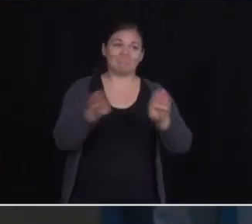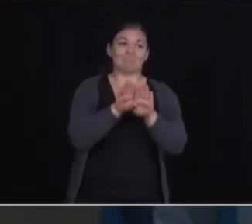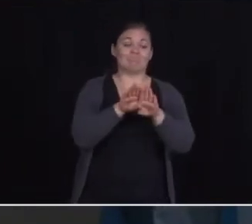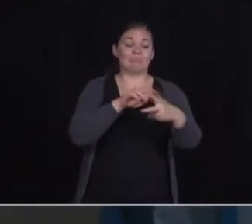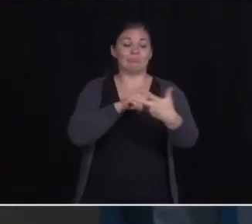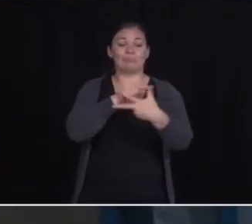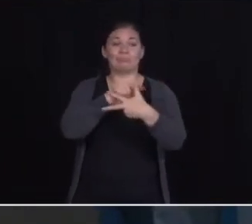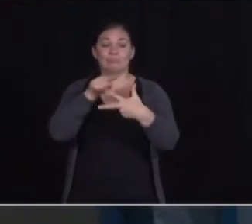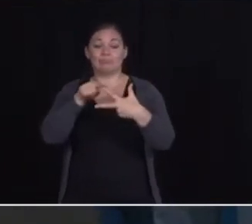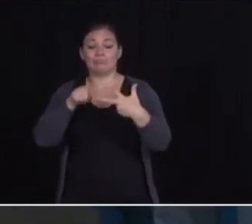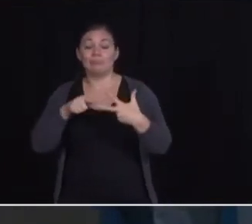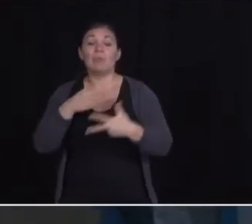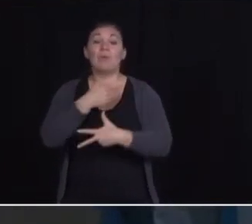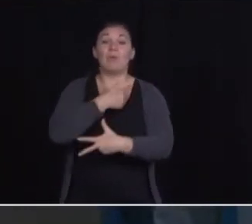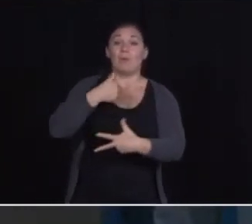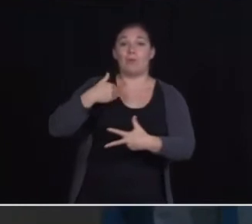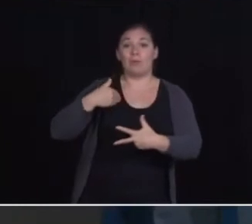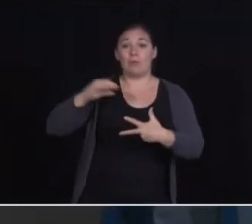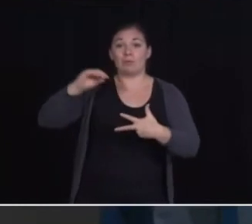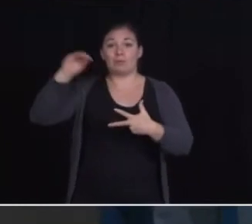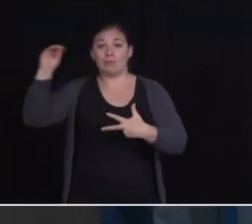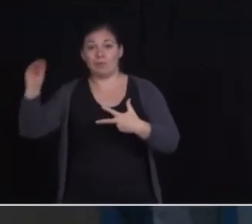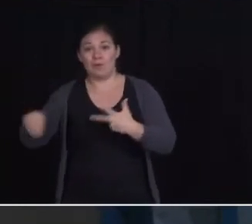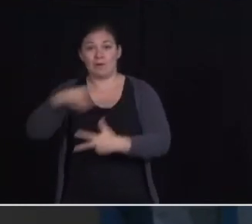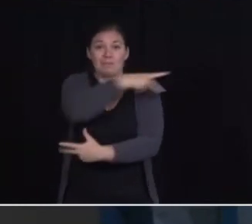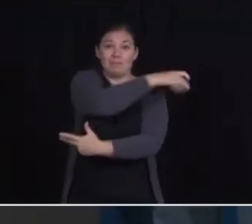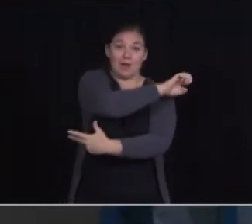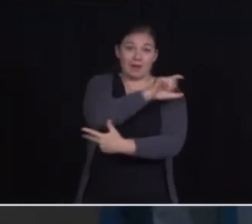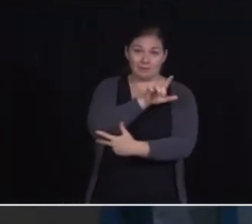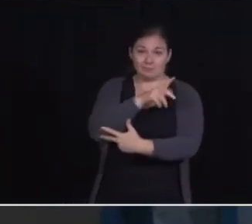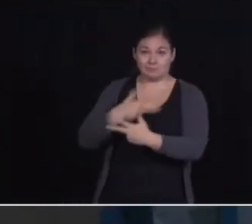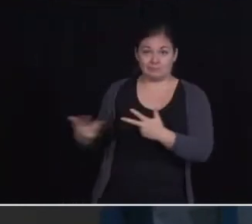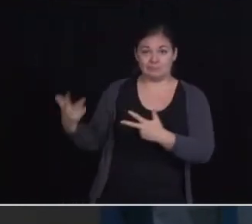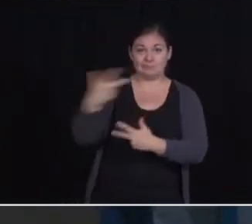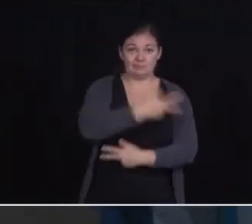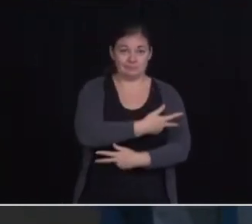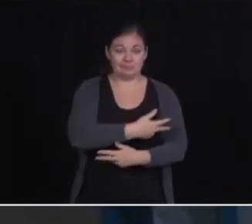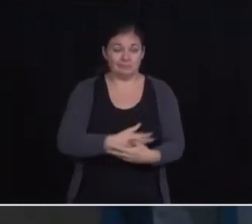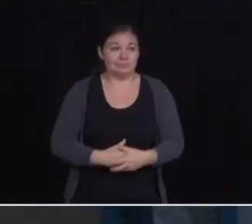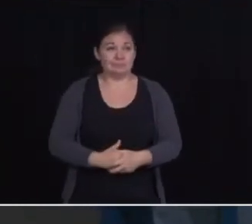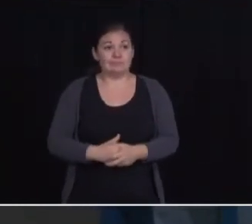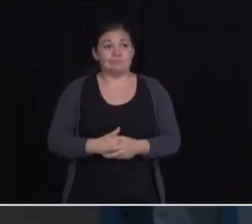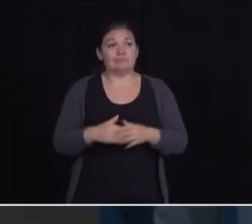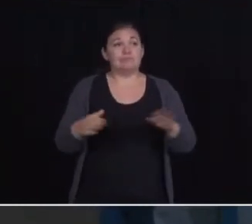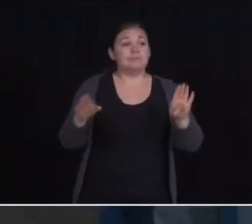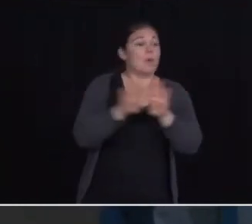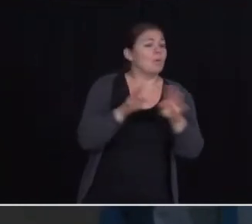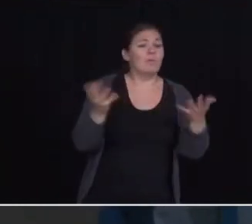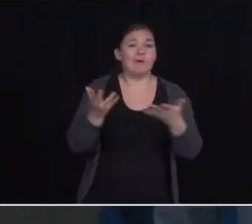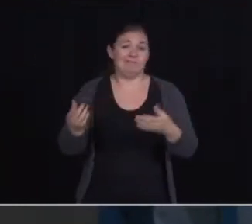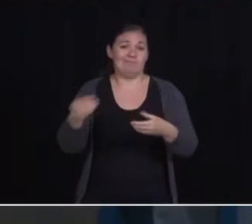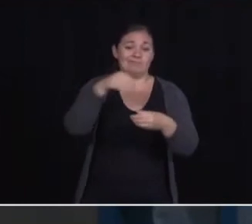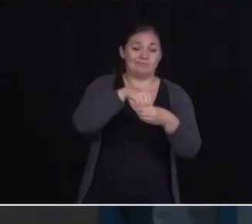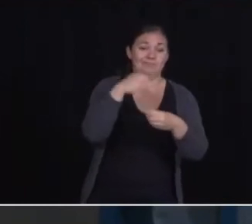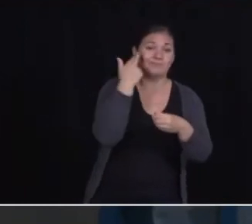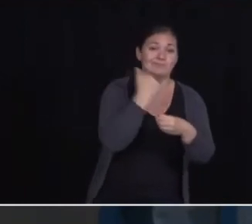Restaurants and bars will be closed for indoor dining. Takeout delivery and outdoor dining will